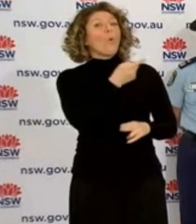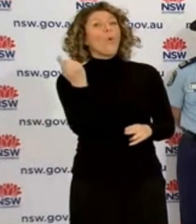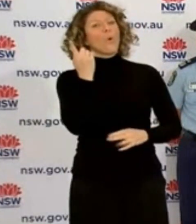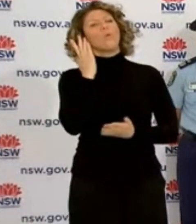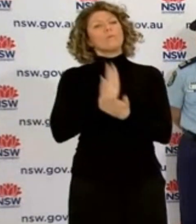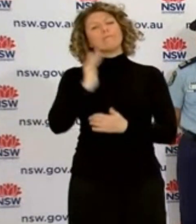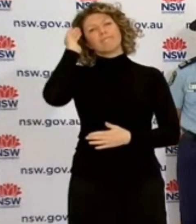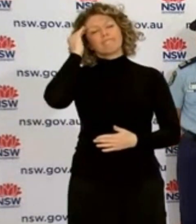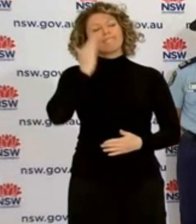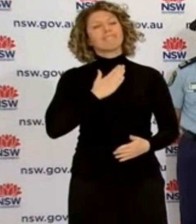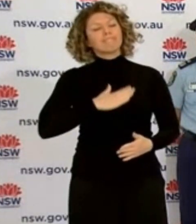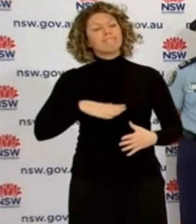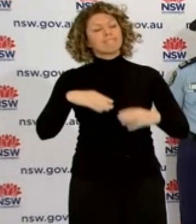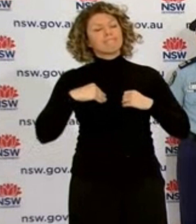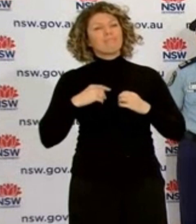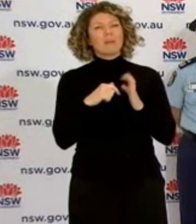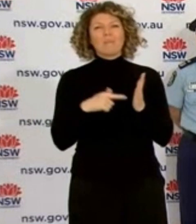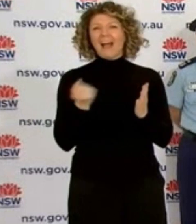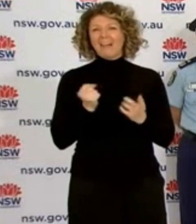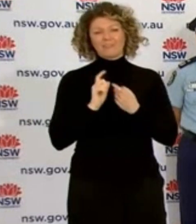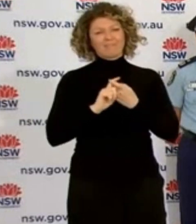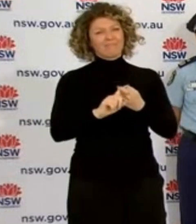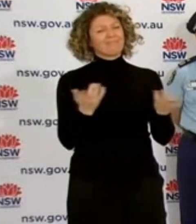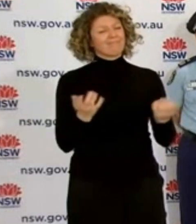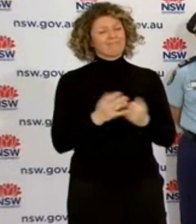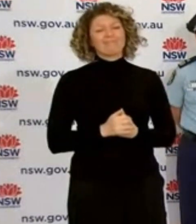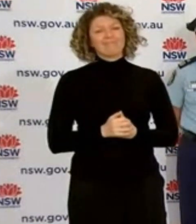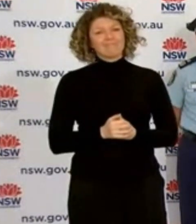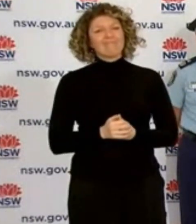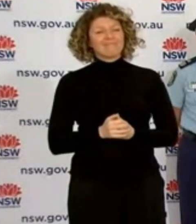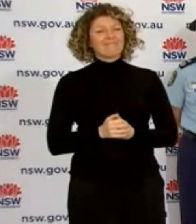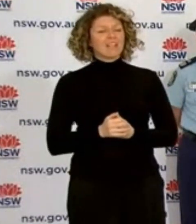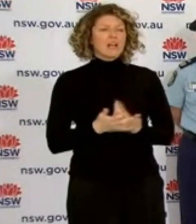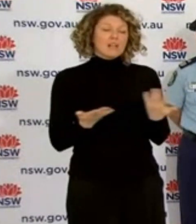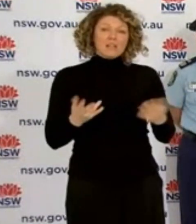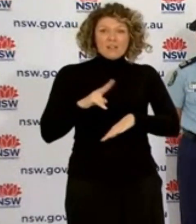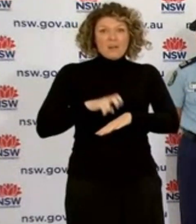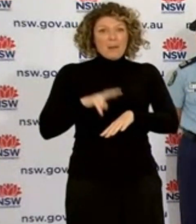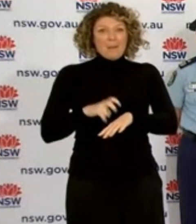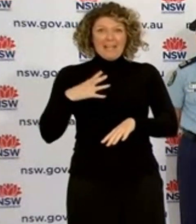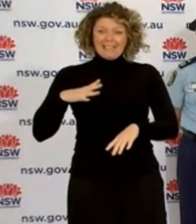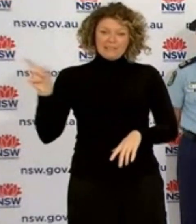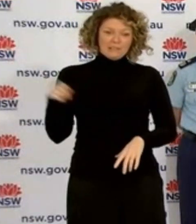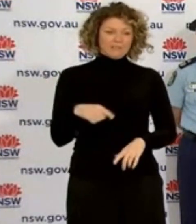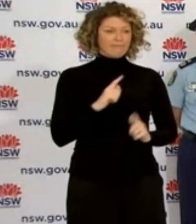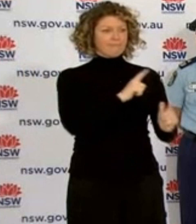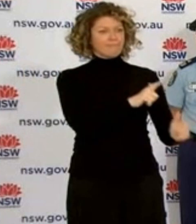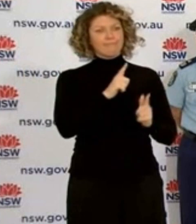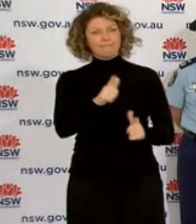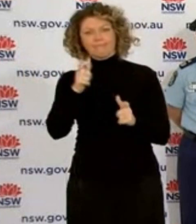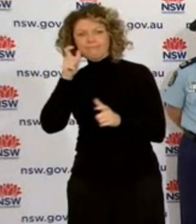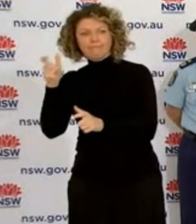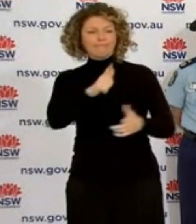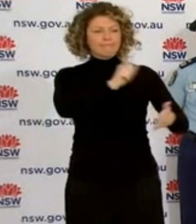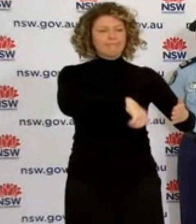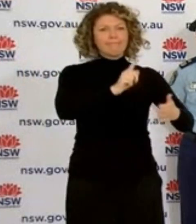course. But we do need the assistance of police, and I really acknowledge that the increased focus on